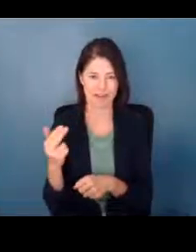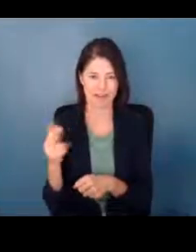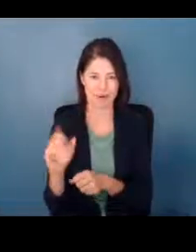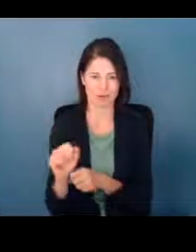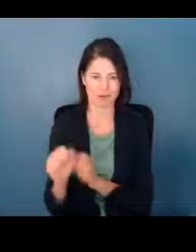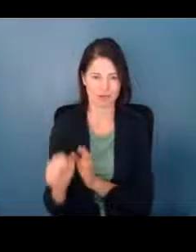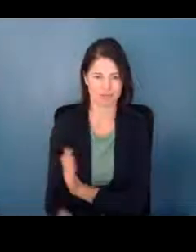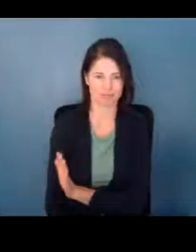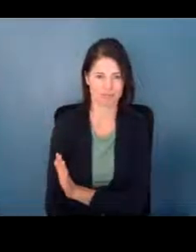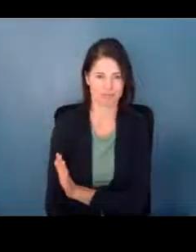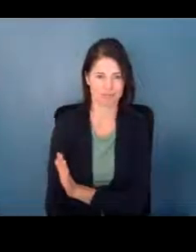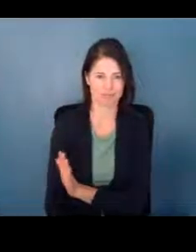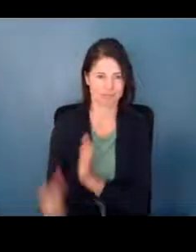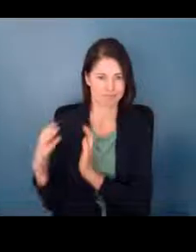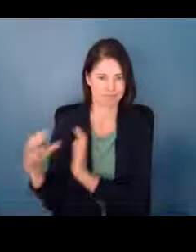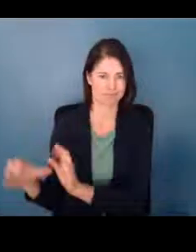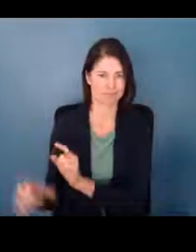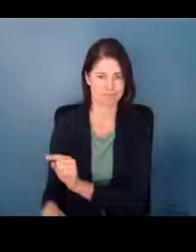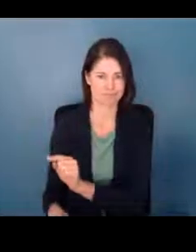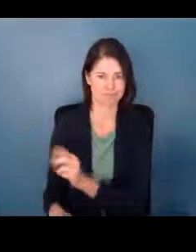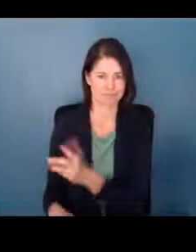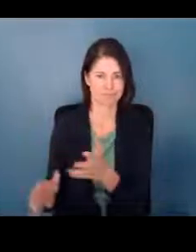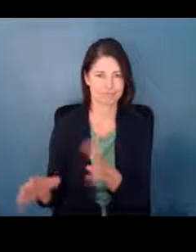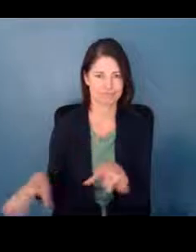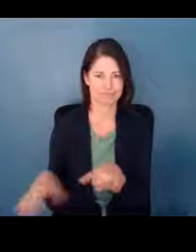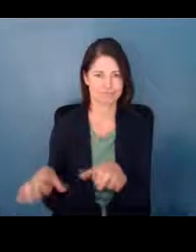really, all we had to do was take it.